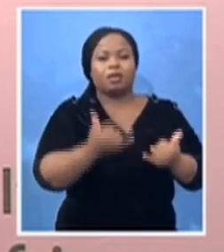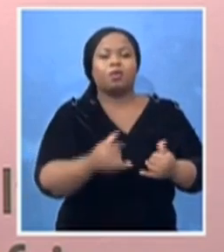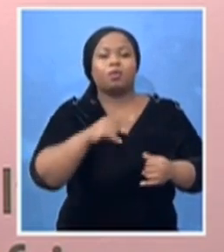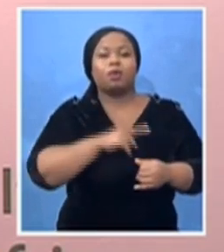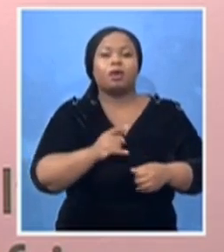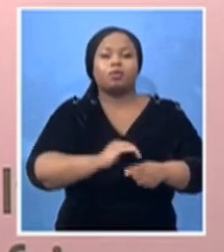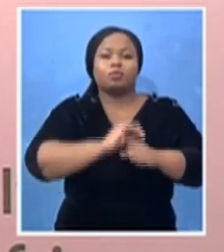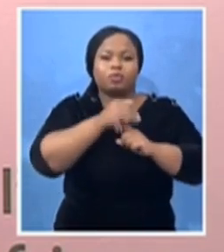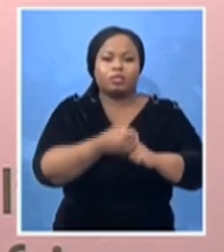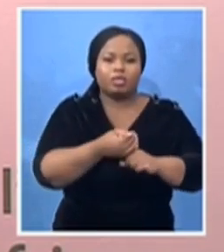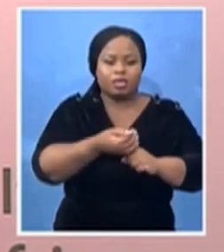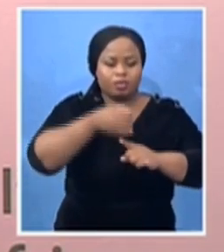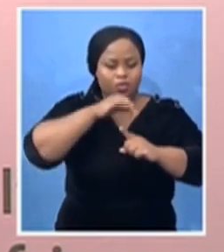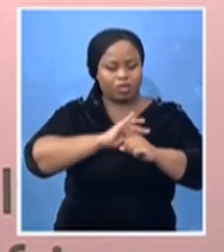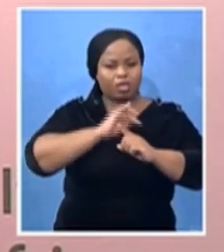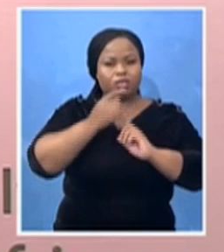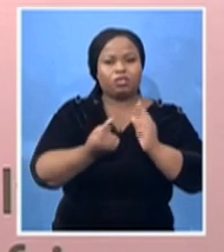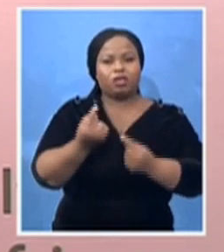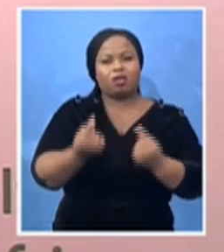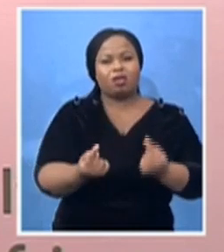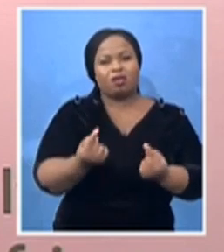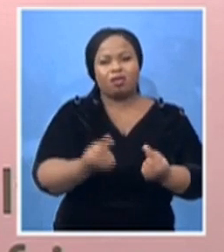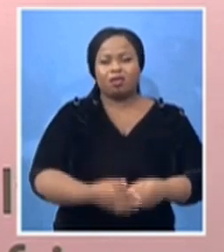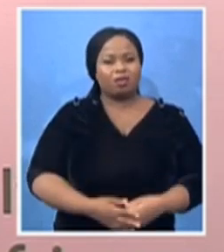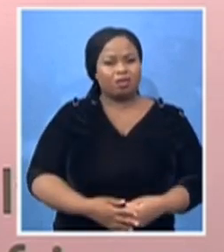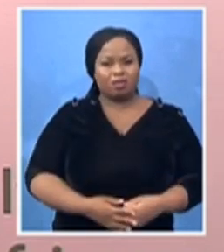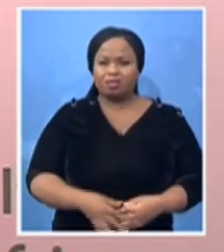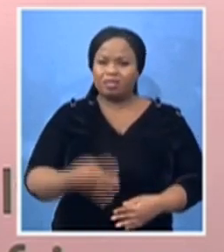not because there was a sense of